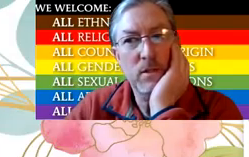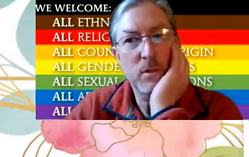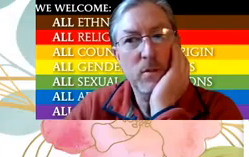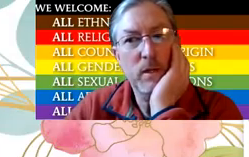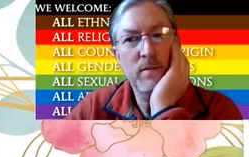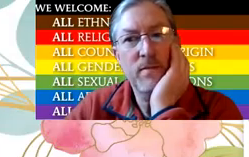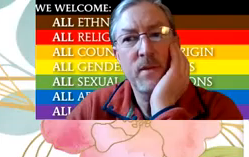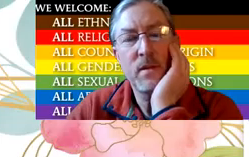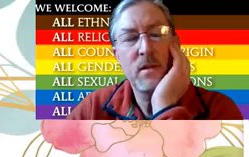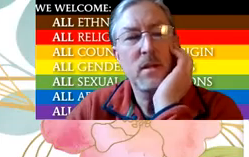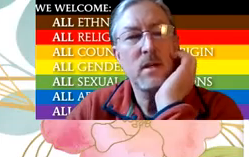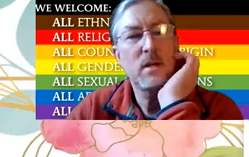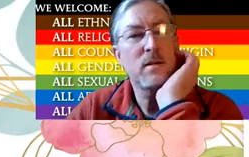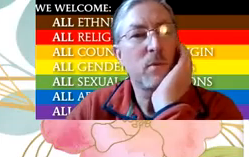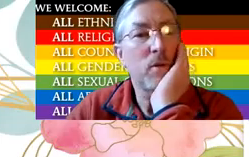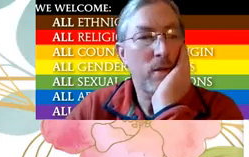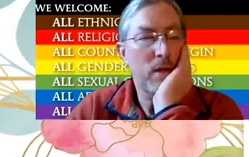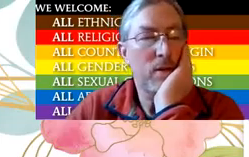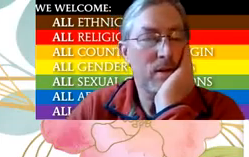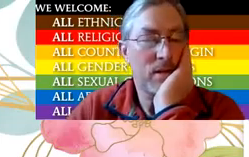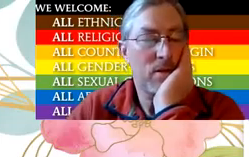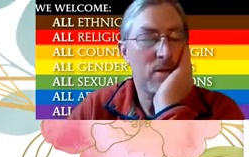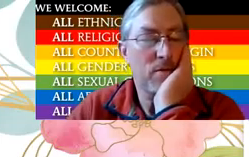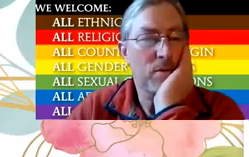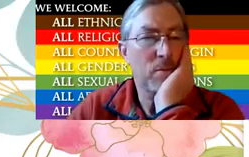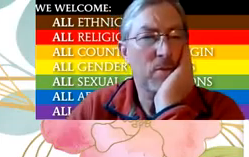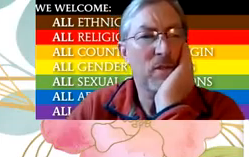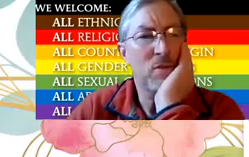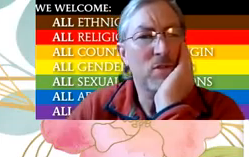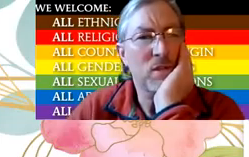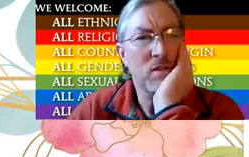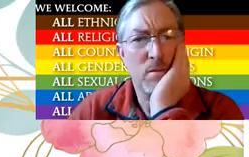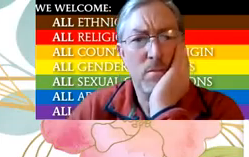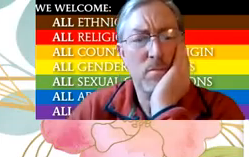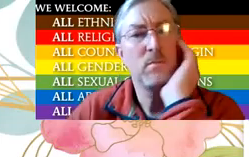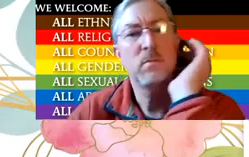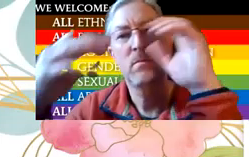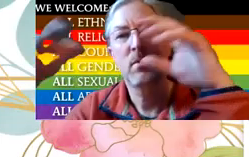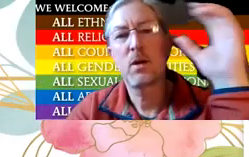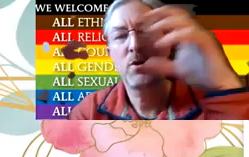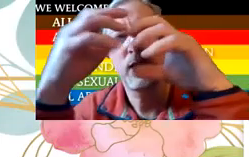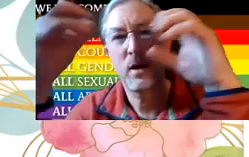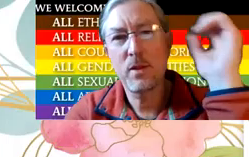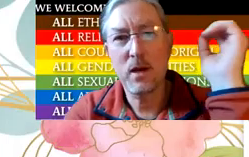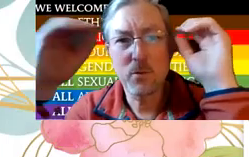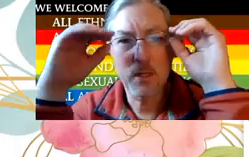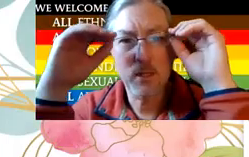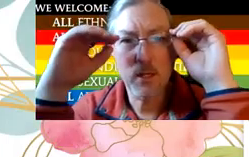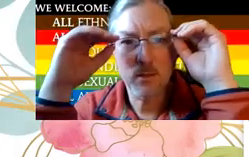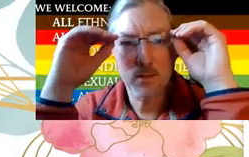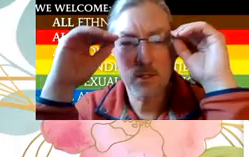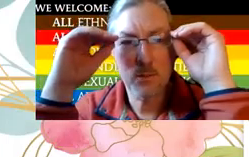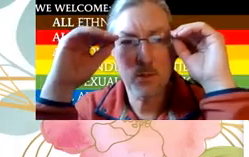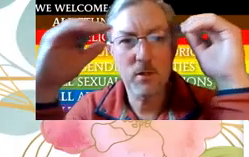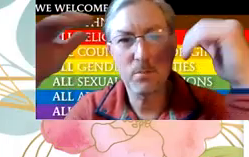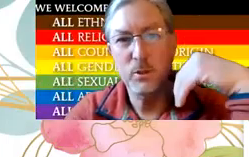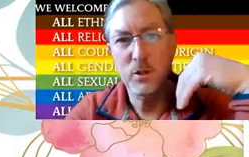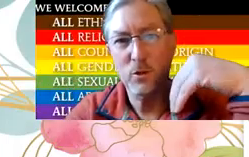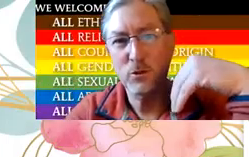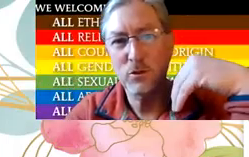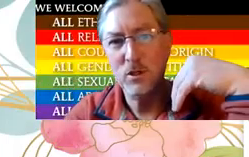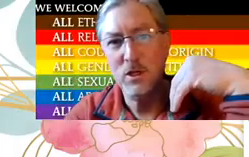kind of in a similar way. Yes. Not all of them. So it's interesting that they're, I wonder how the alphabet got